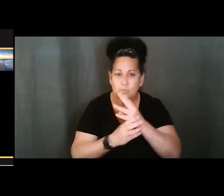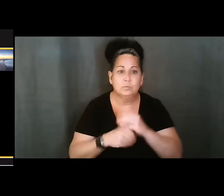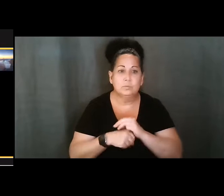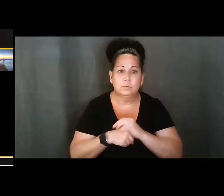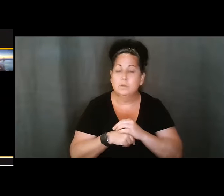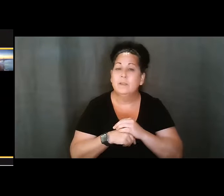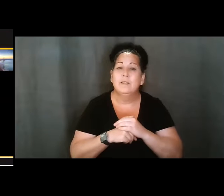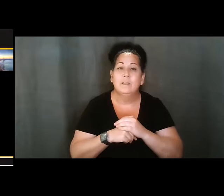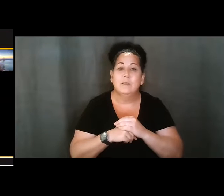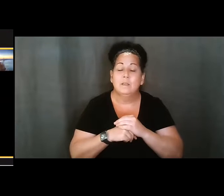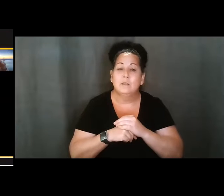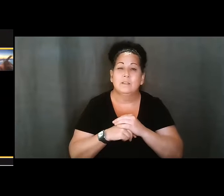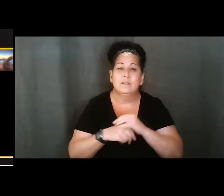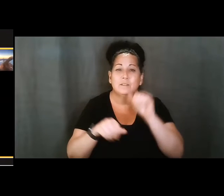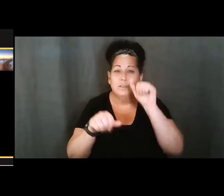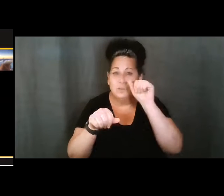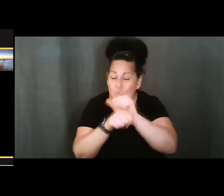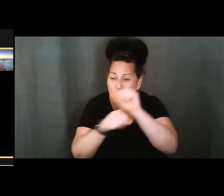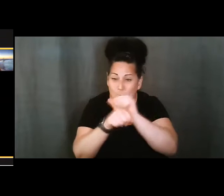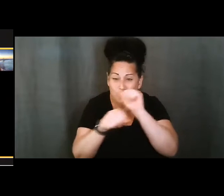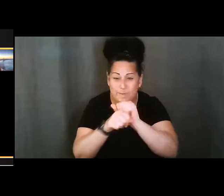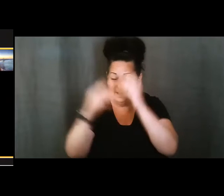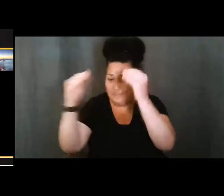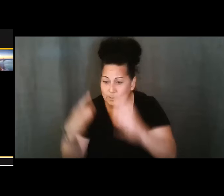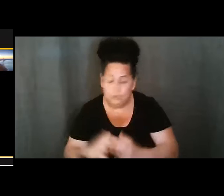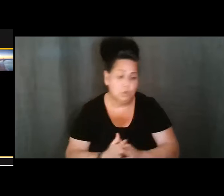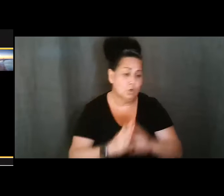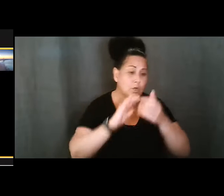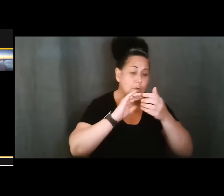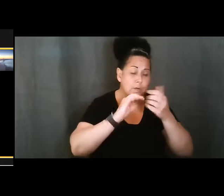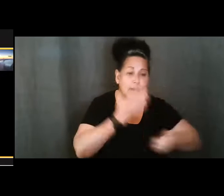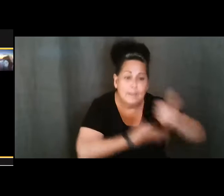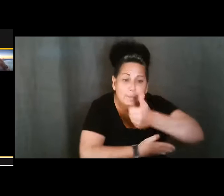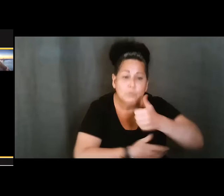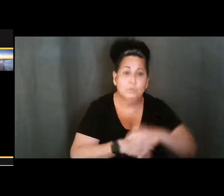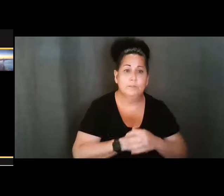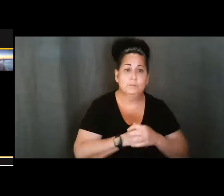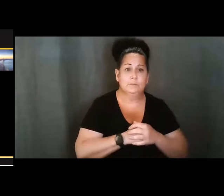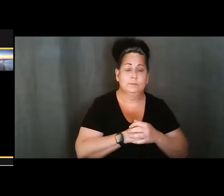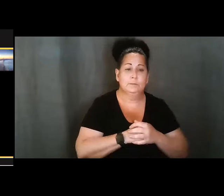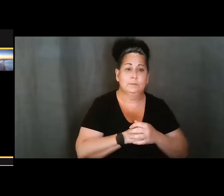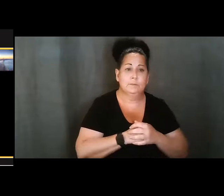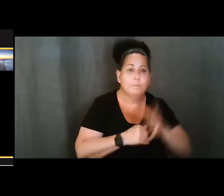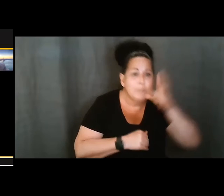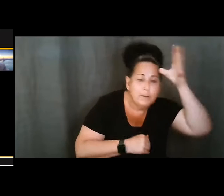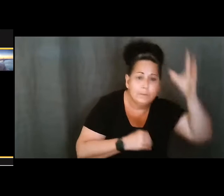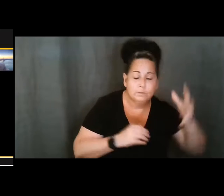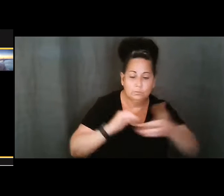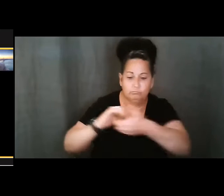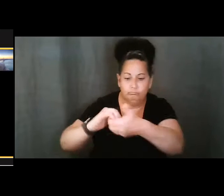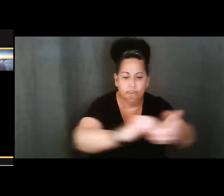we're all working together, we get away from you and me and come to what? Us. It is our